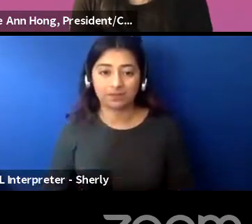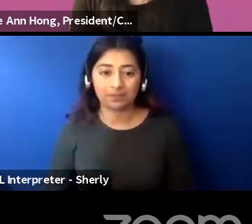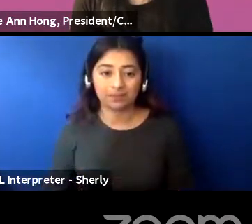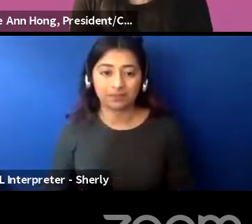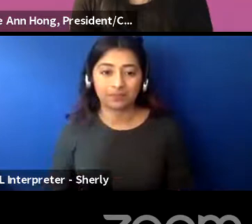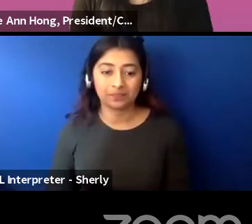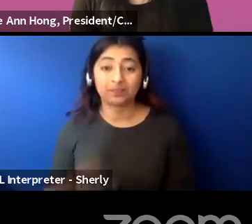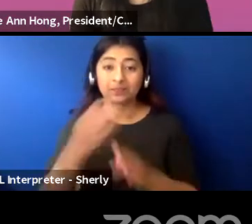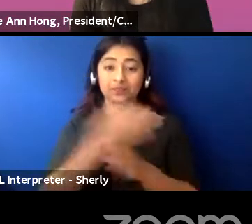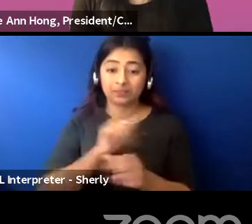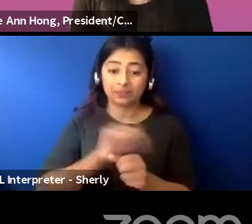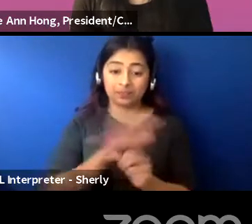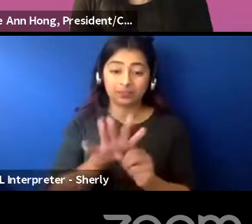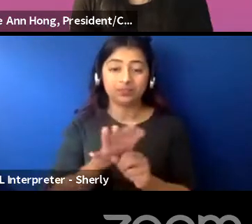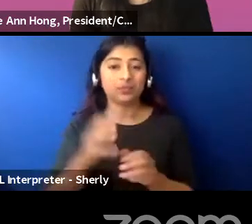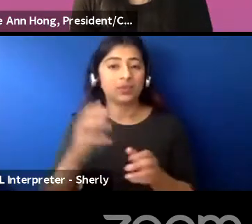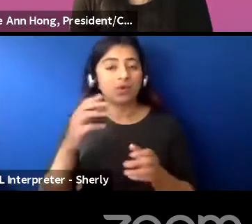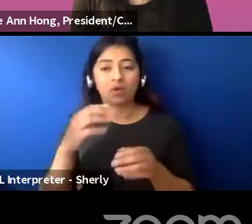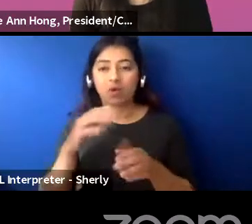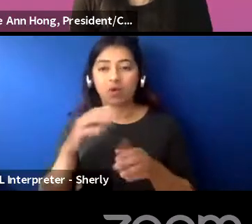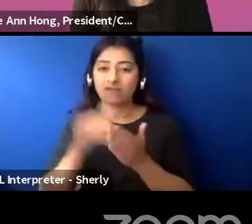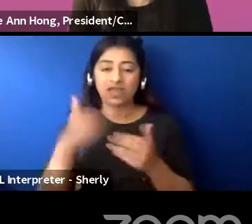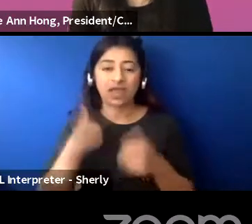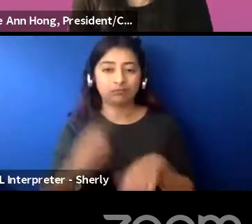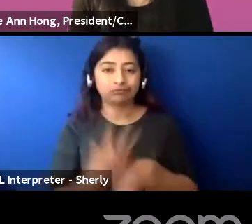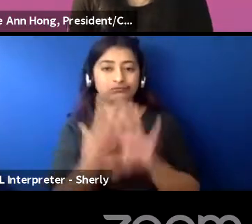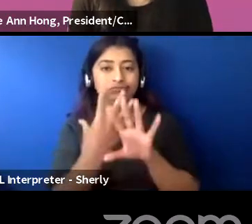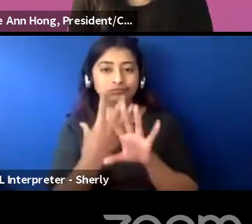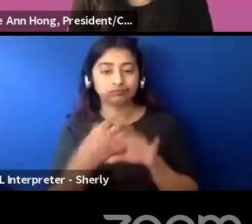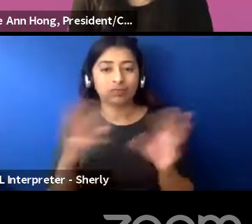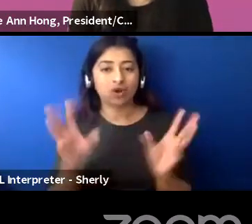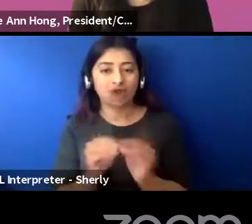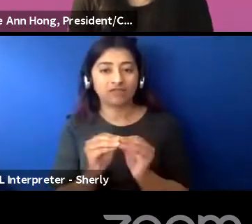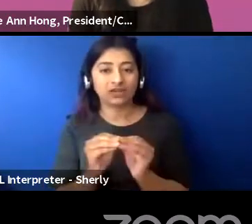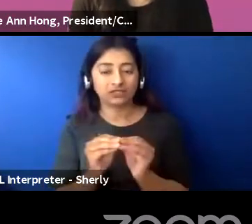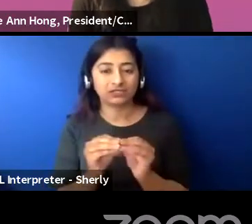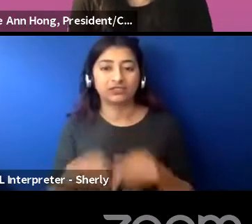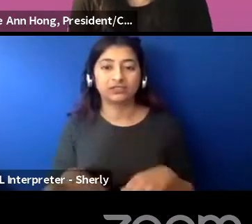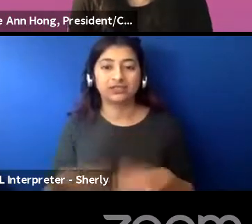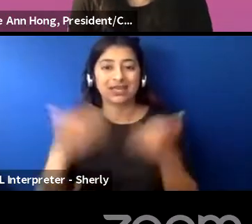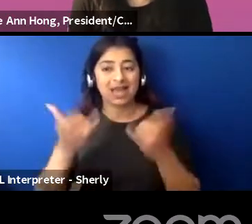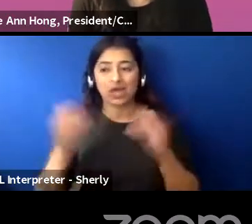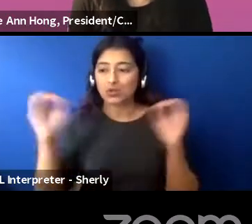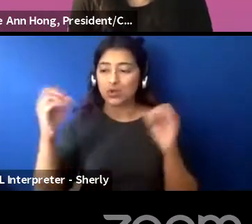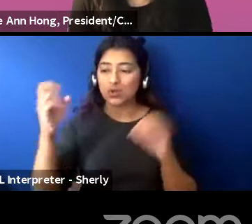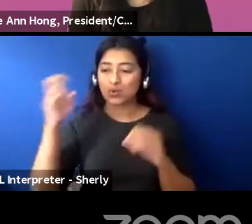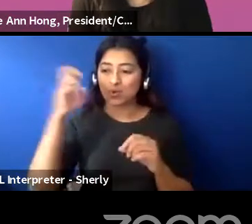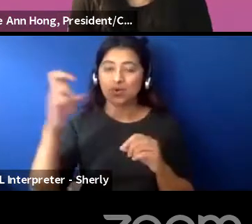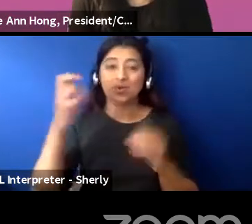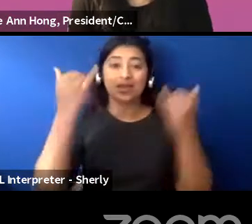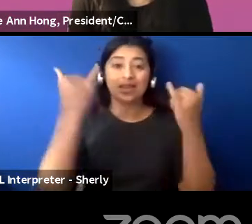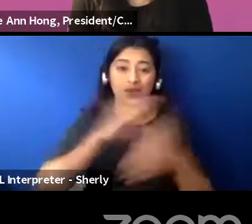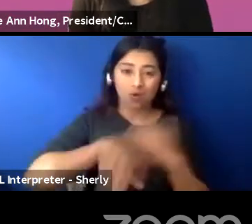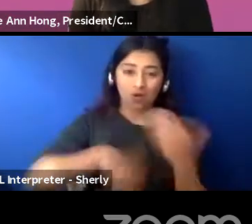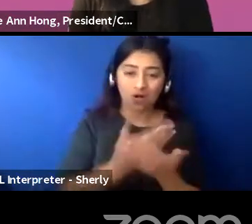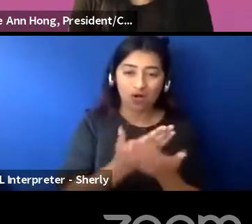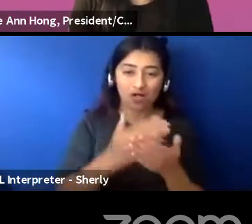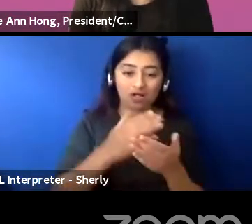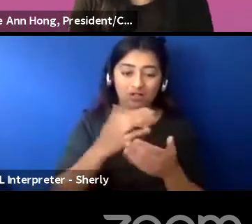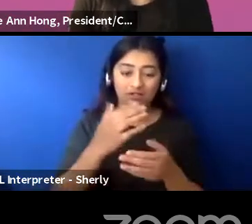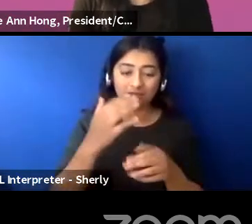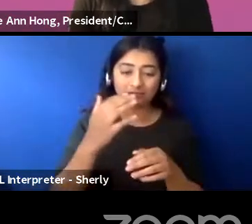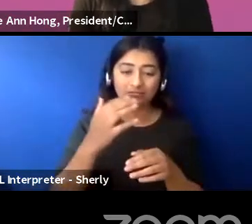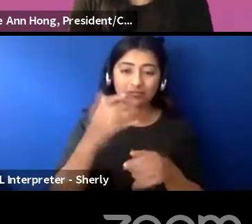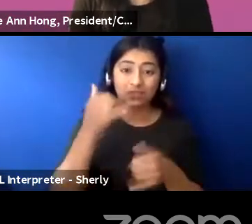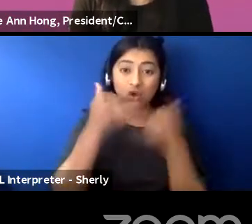to COVID were conference calls. Now I'm not traveling and all calls are on Zoom. The work days